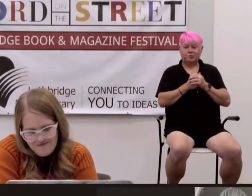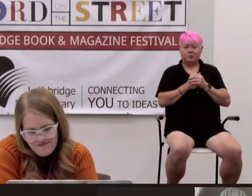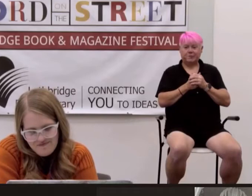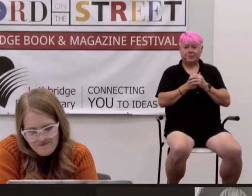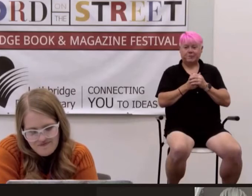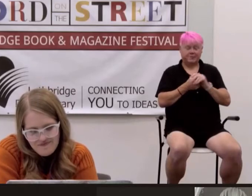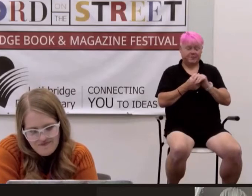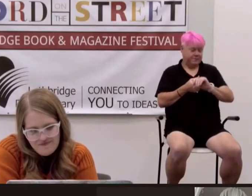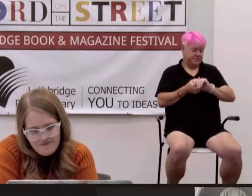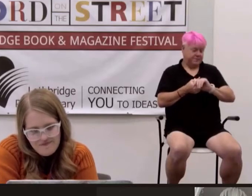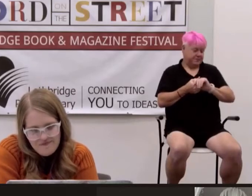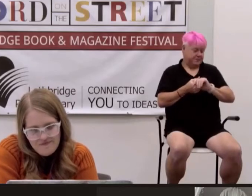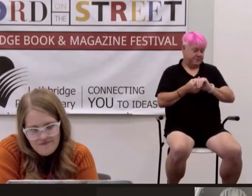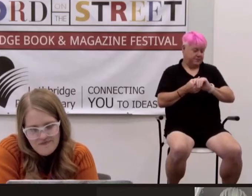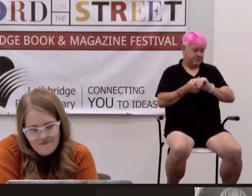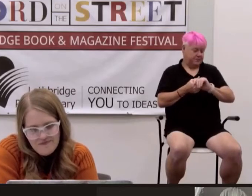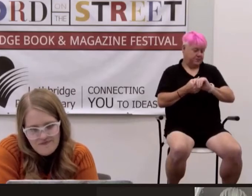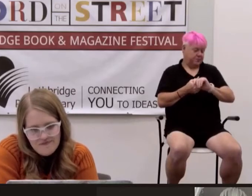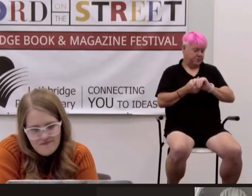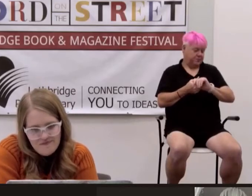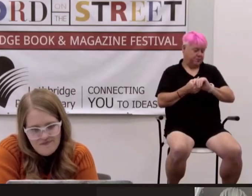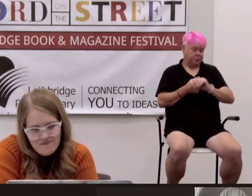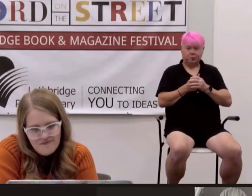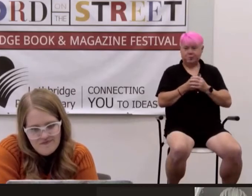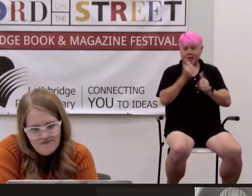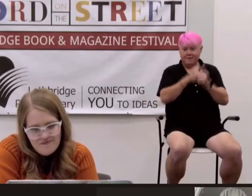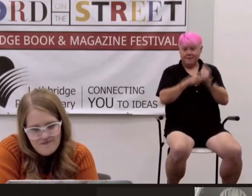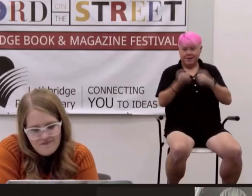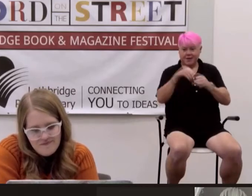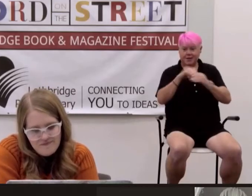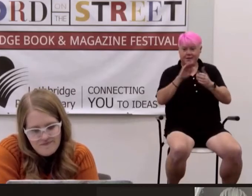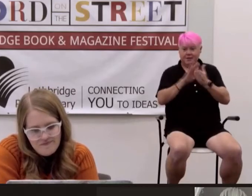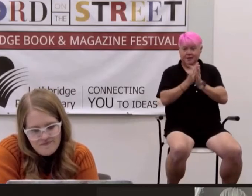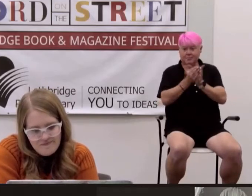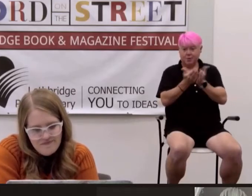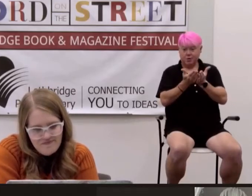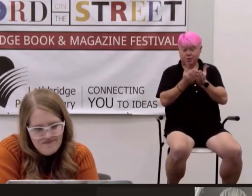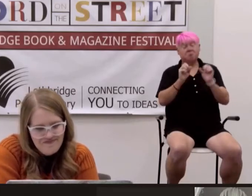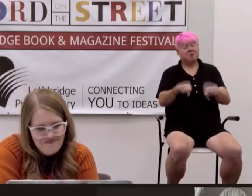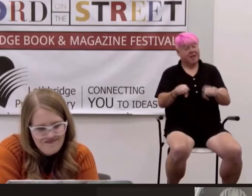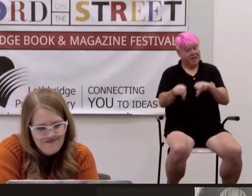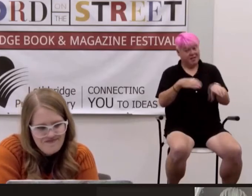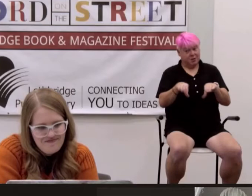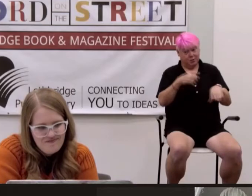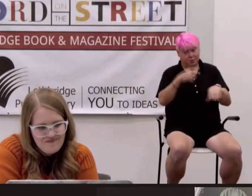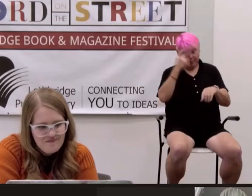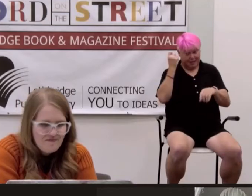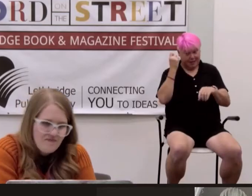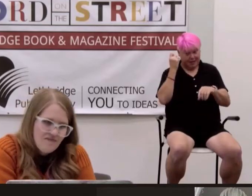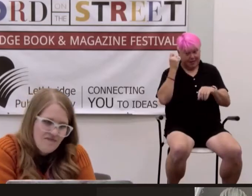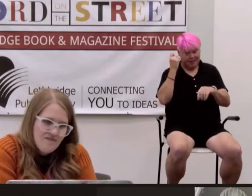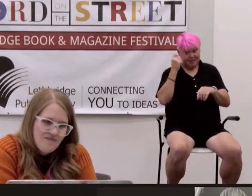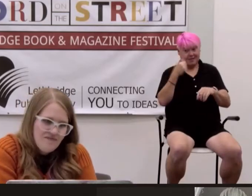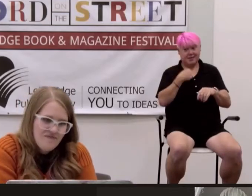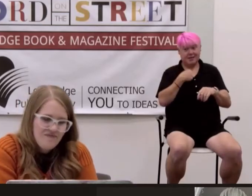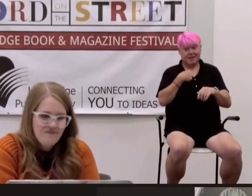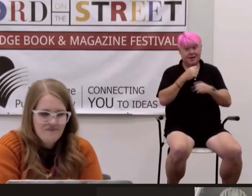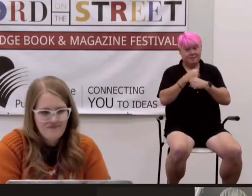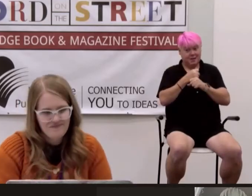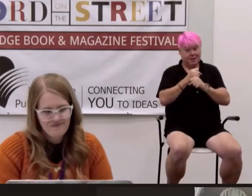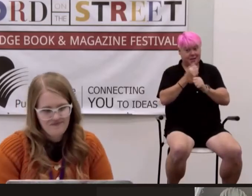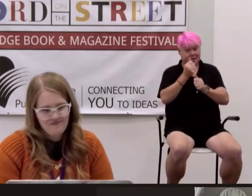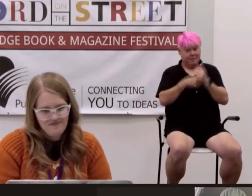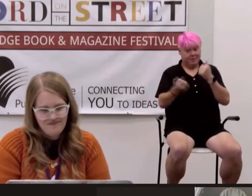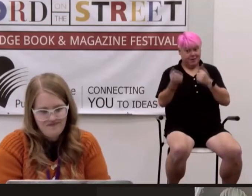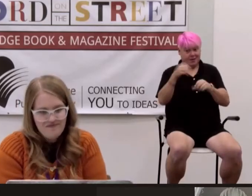So everything in this book is doable, because I made everything in my